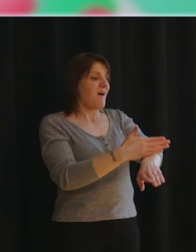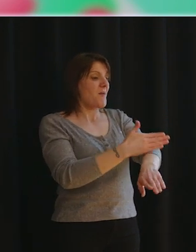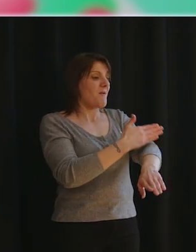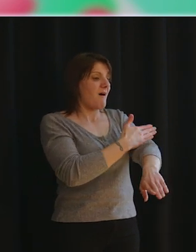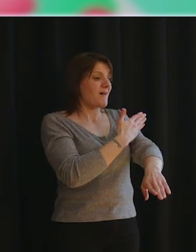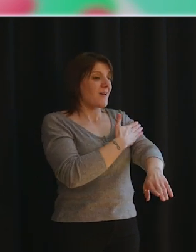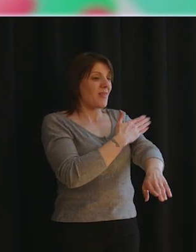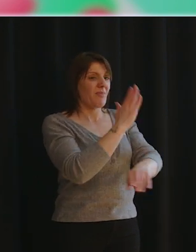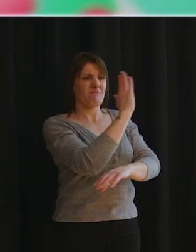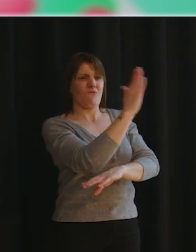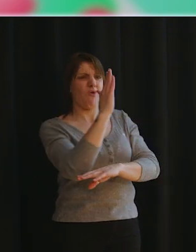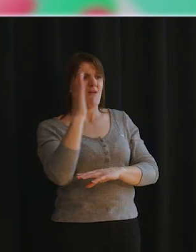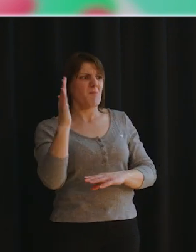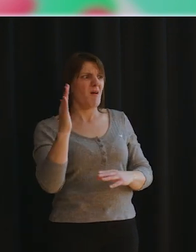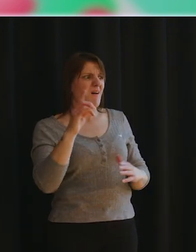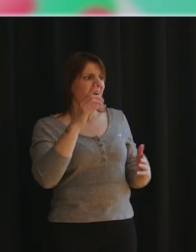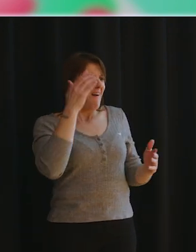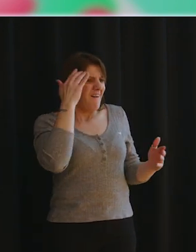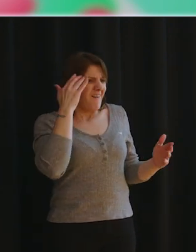I don't know why.